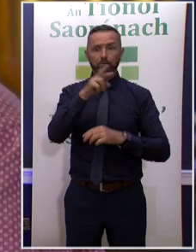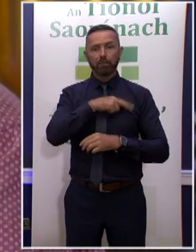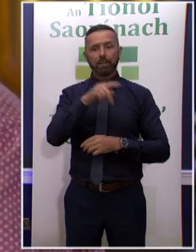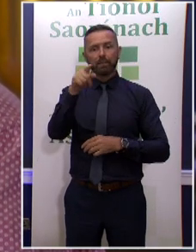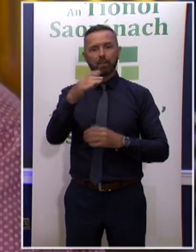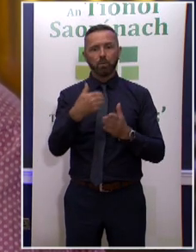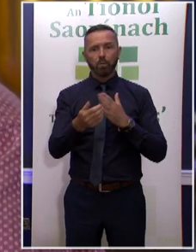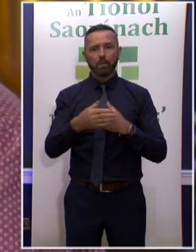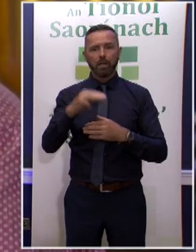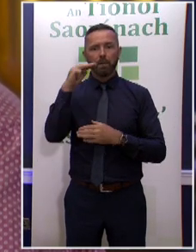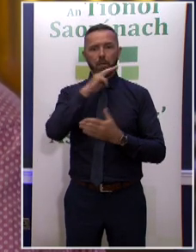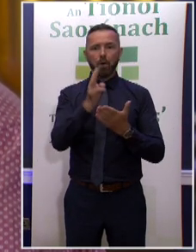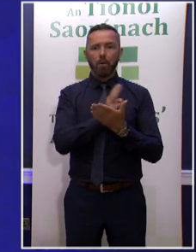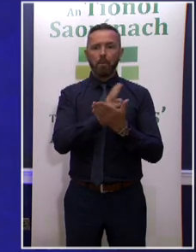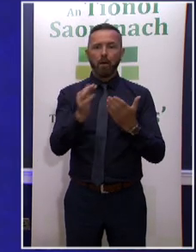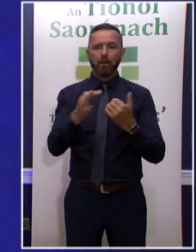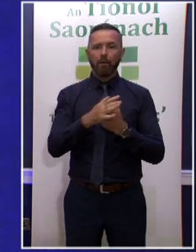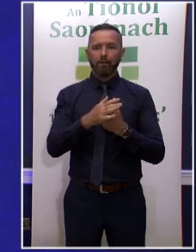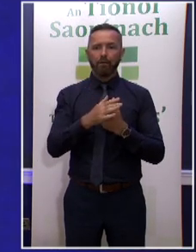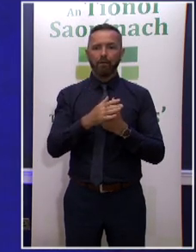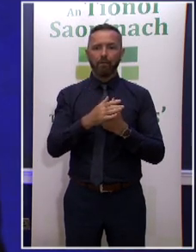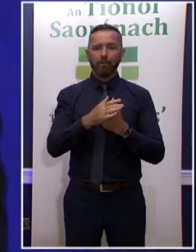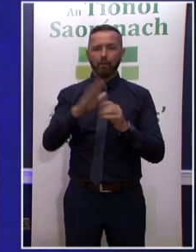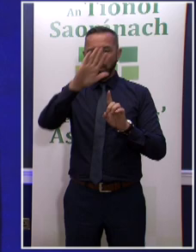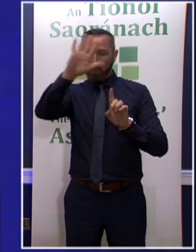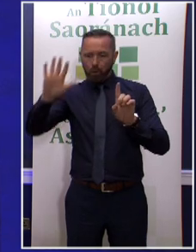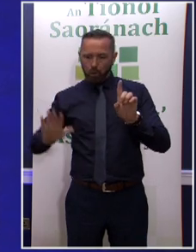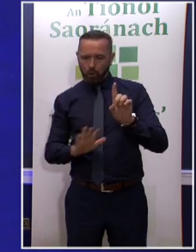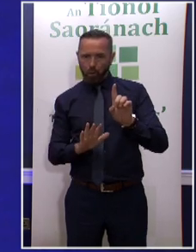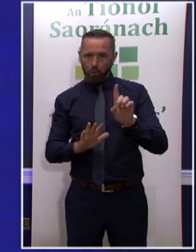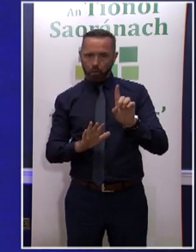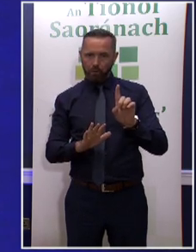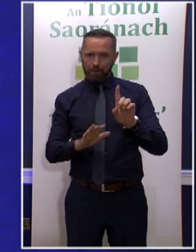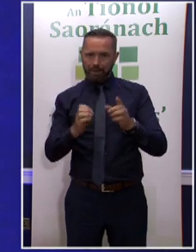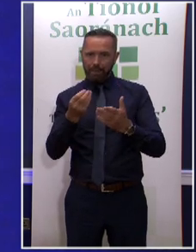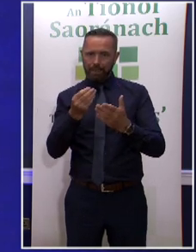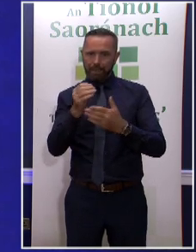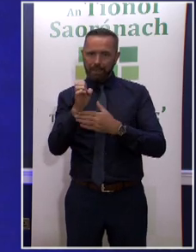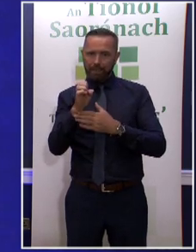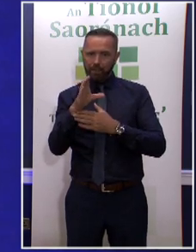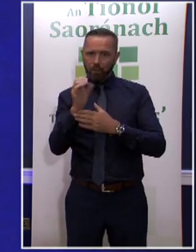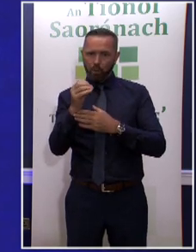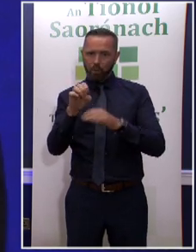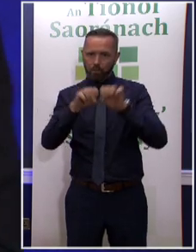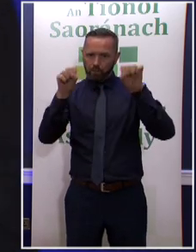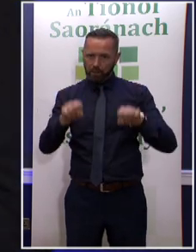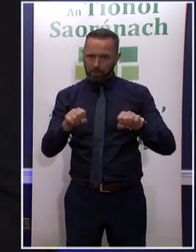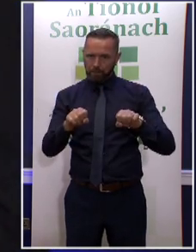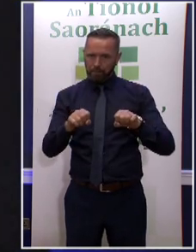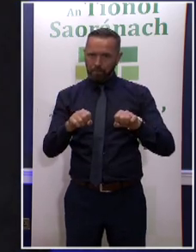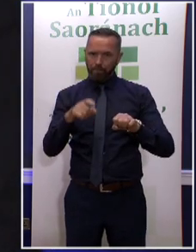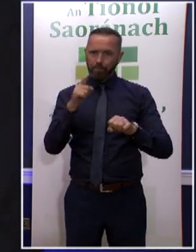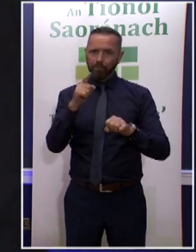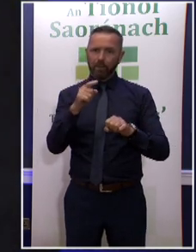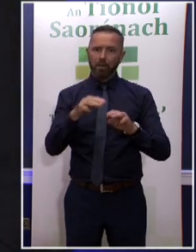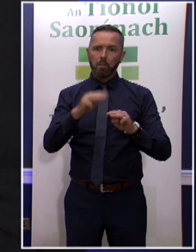very important part of the coastal ecosystem. They're really the foundation for our coastal ecosystems. They are among